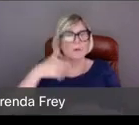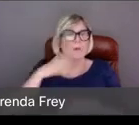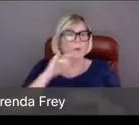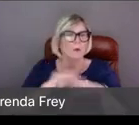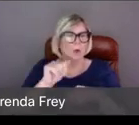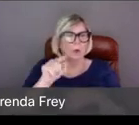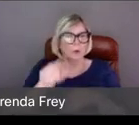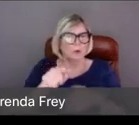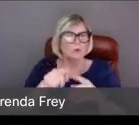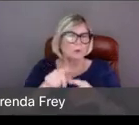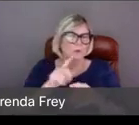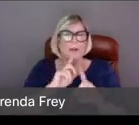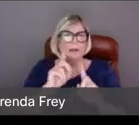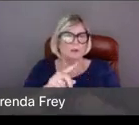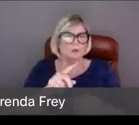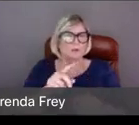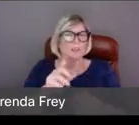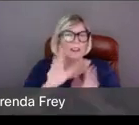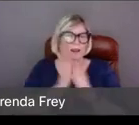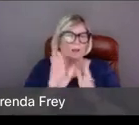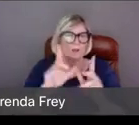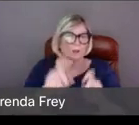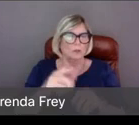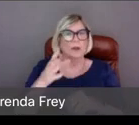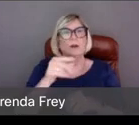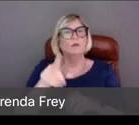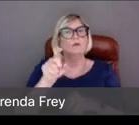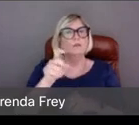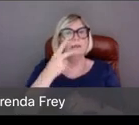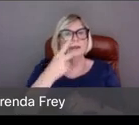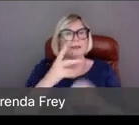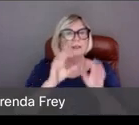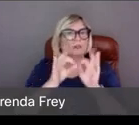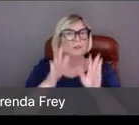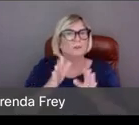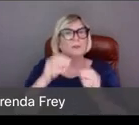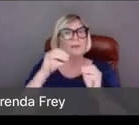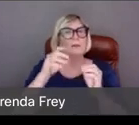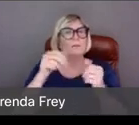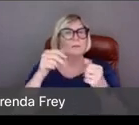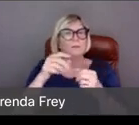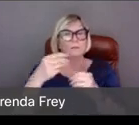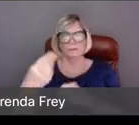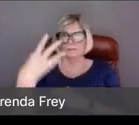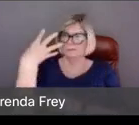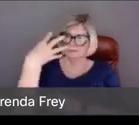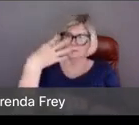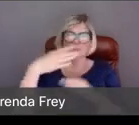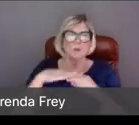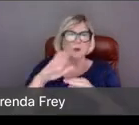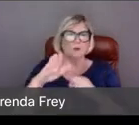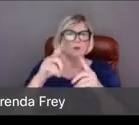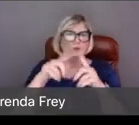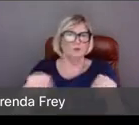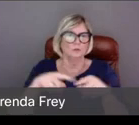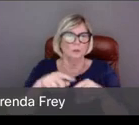provided a sign language interpreter, which you should see pinned to the top of your screen. Following our presentation, the speakers will